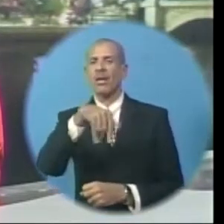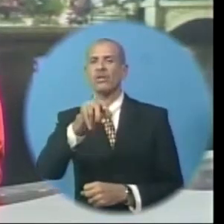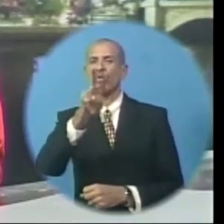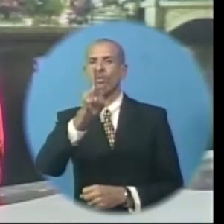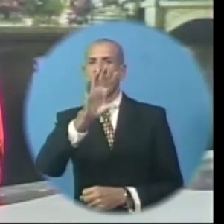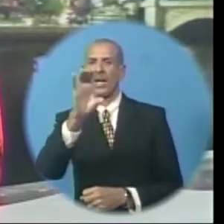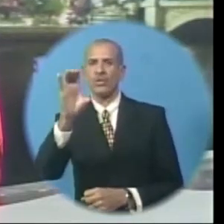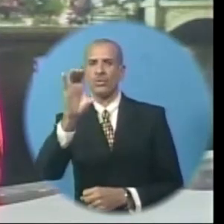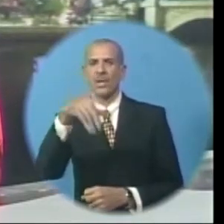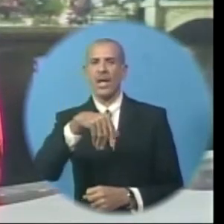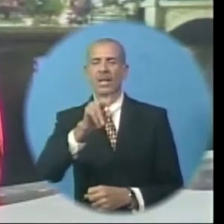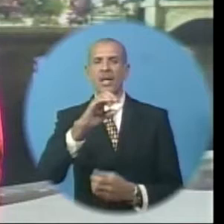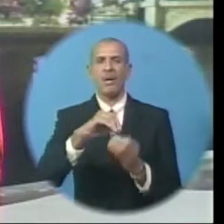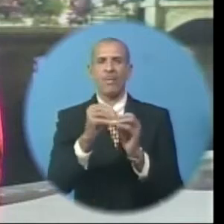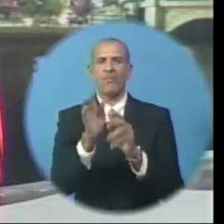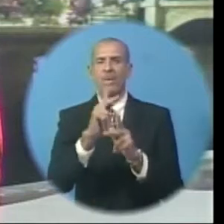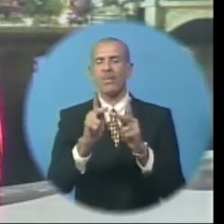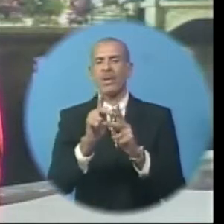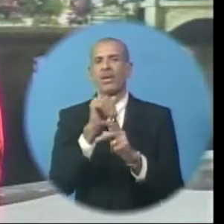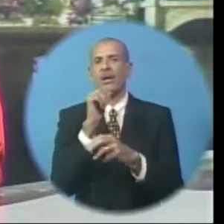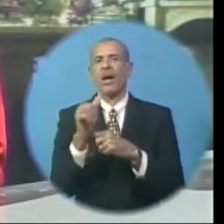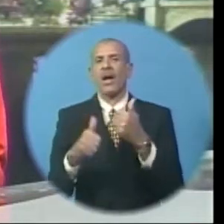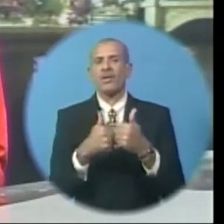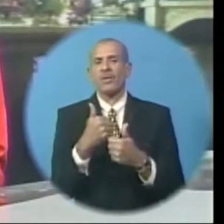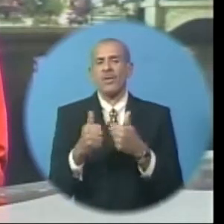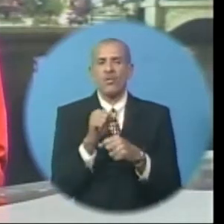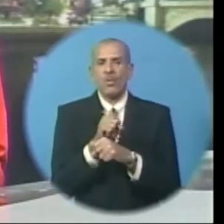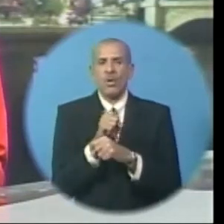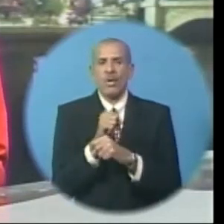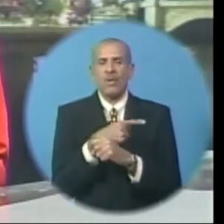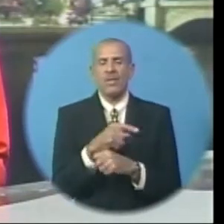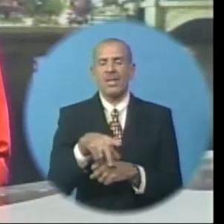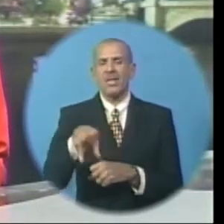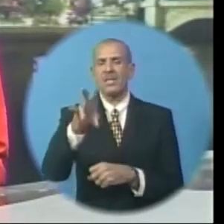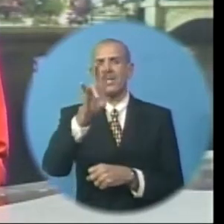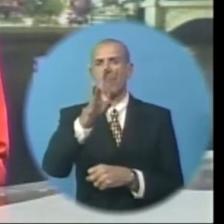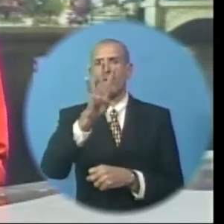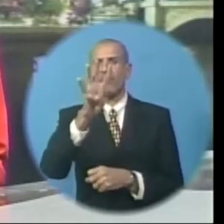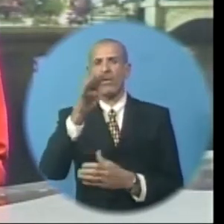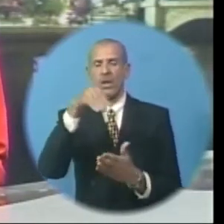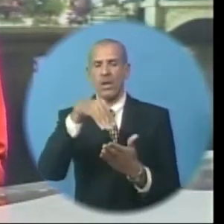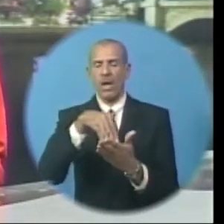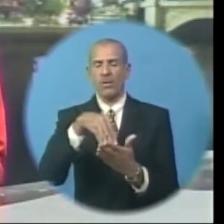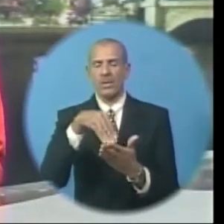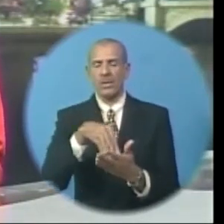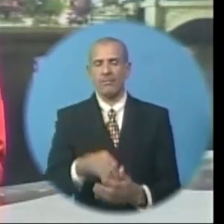147,200, and the number of people not actively looking for work was 74,000.